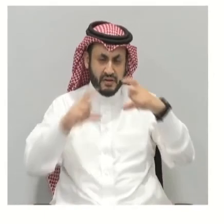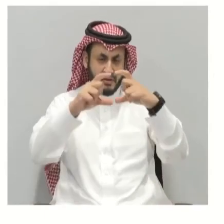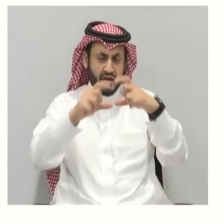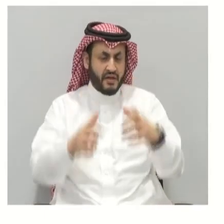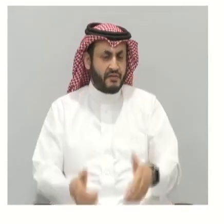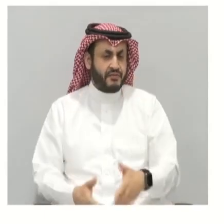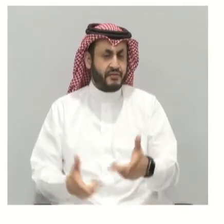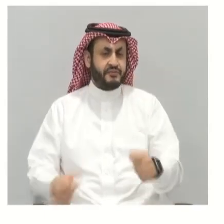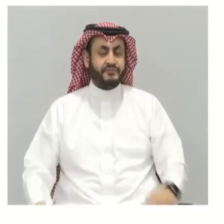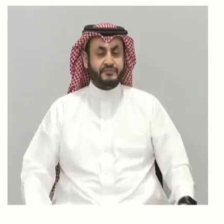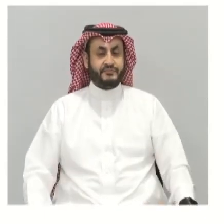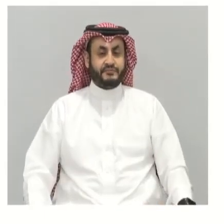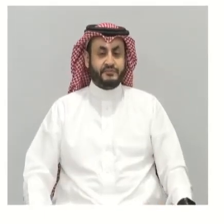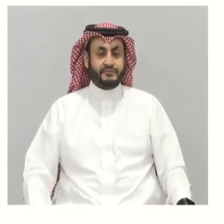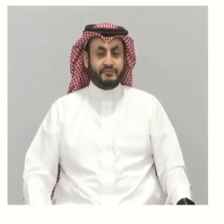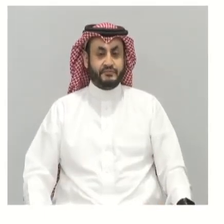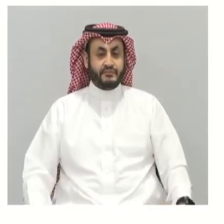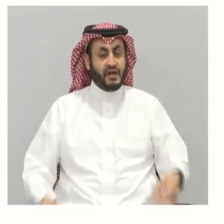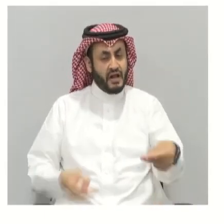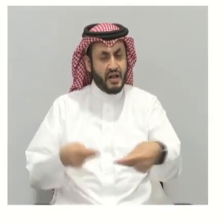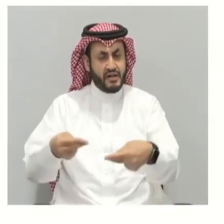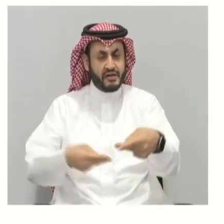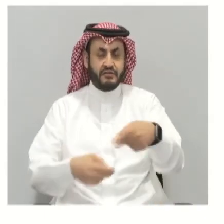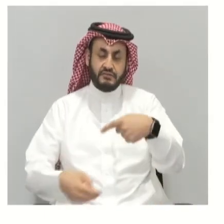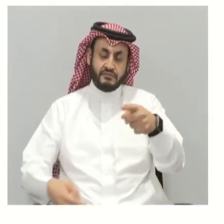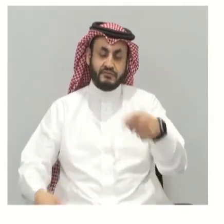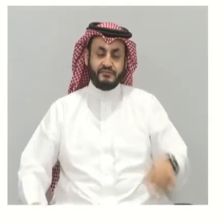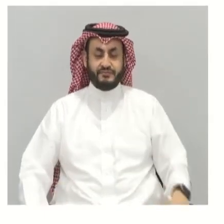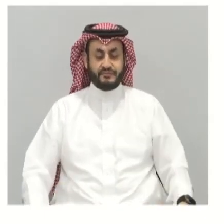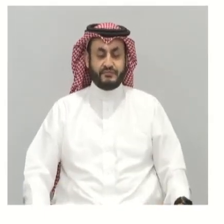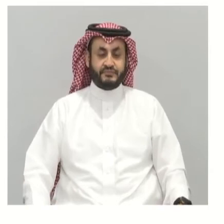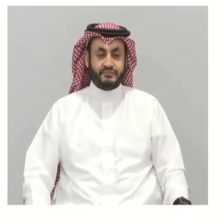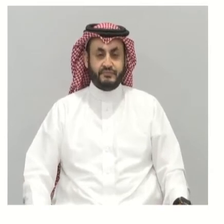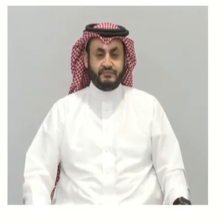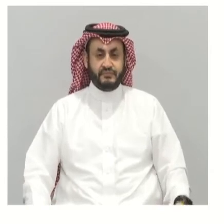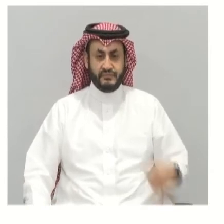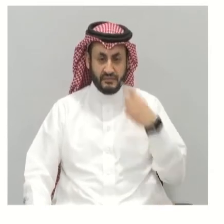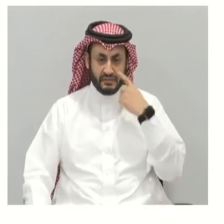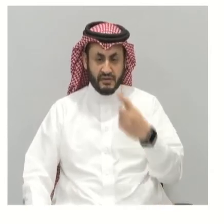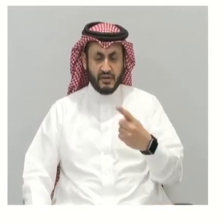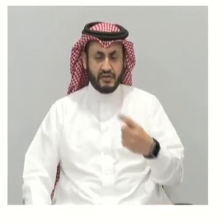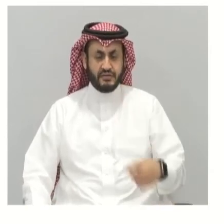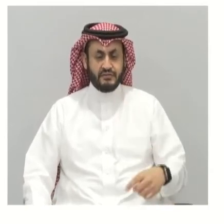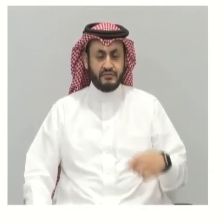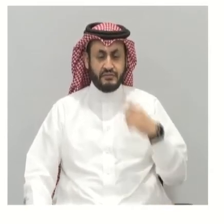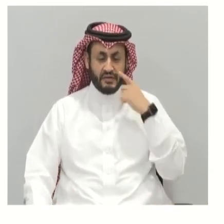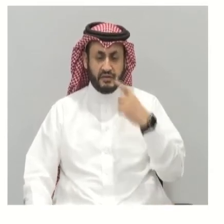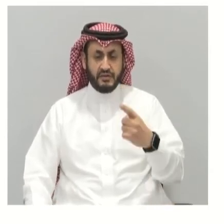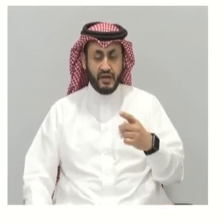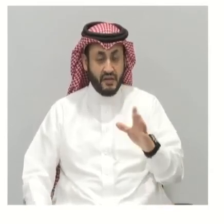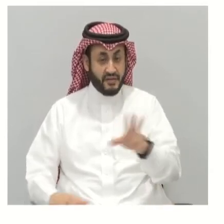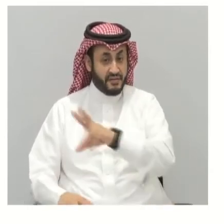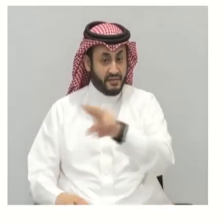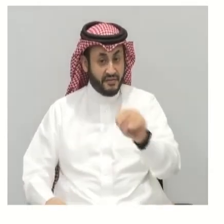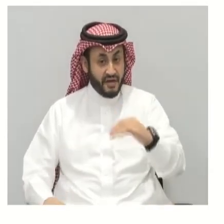game? It's puzzles, right? So let's take a look at these answers. So these are